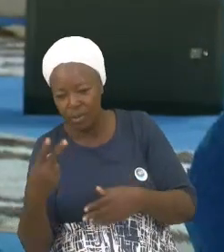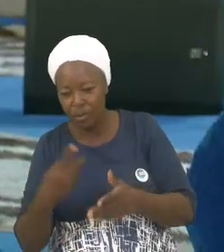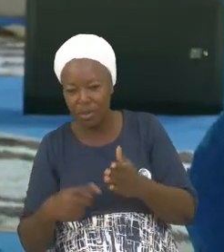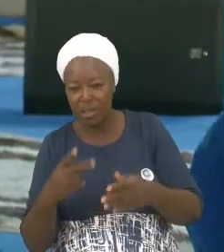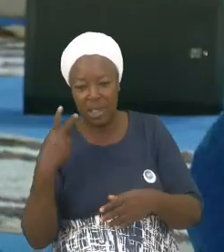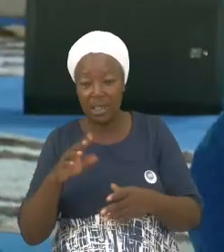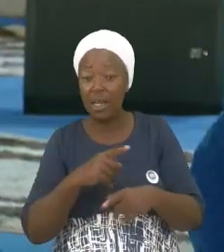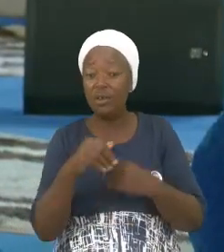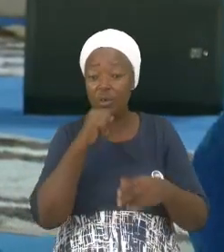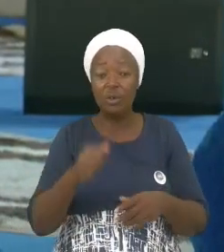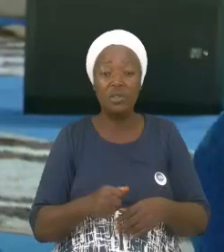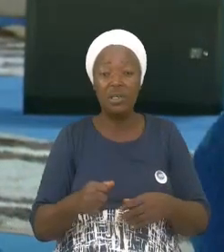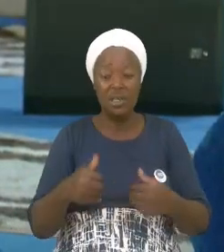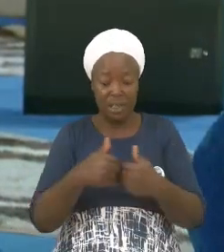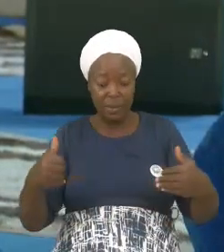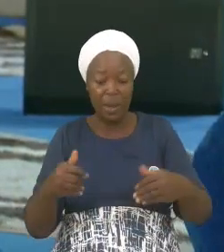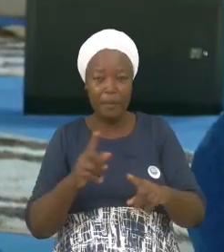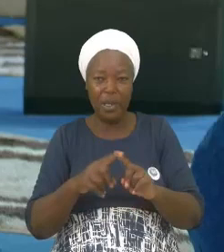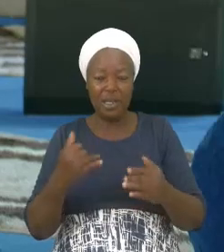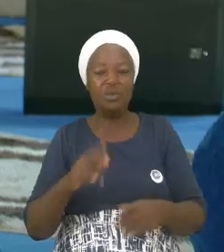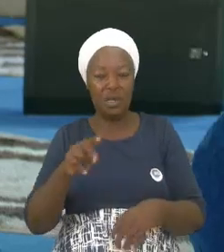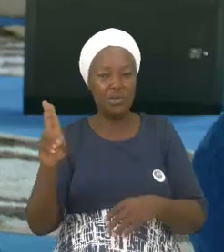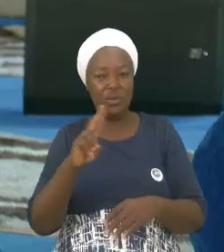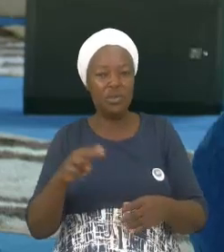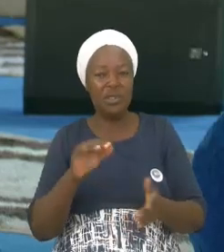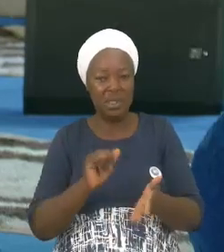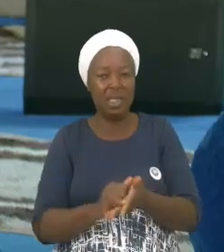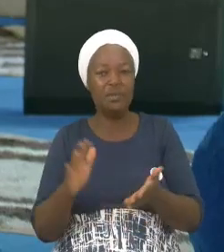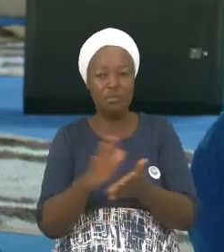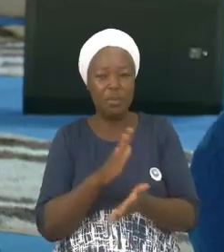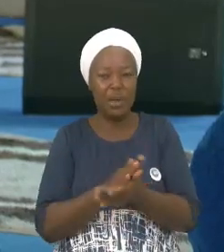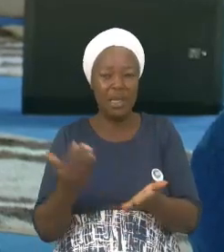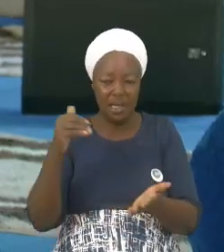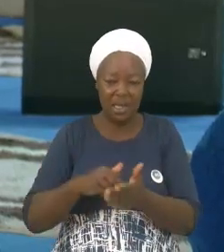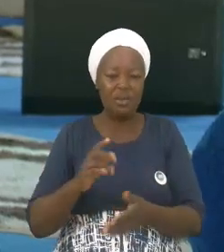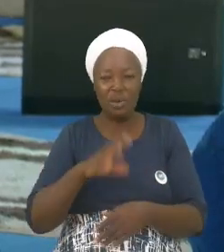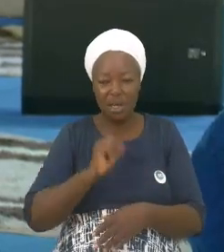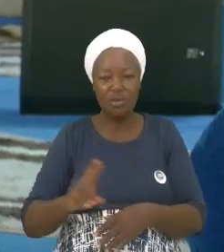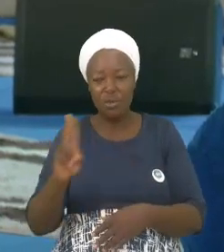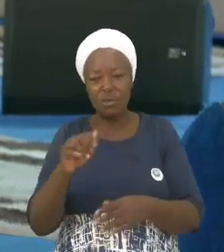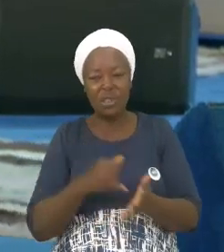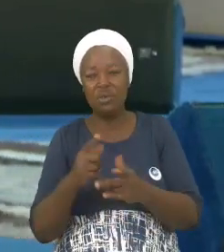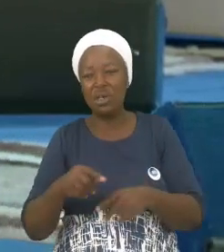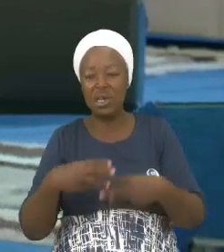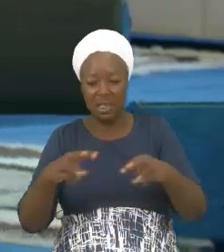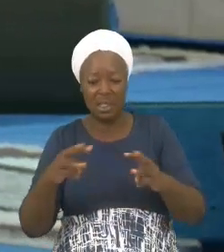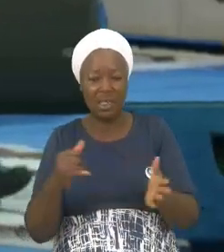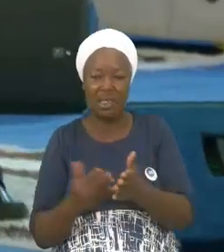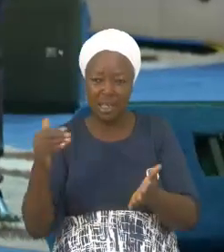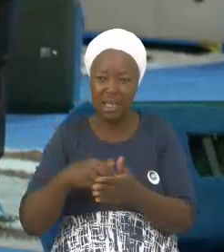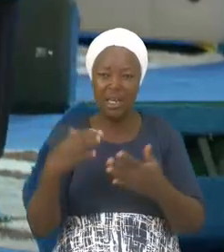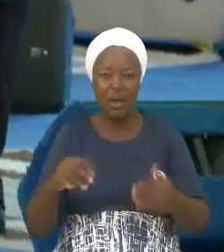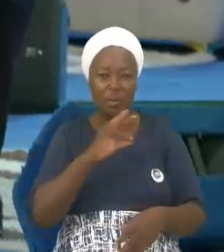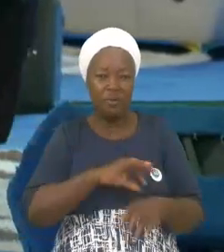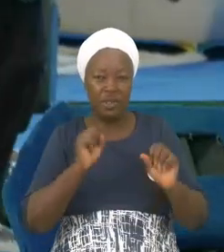scrap, it's now usable, it's now sellable, it's now profitable. That's what God will